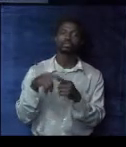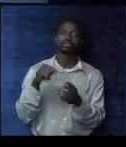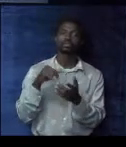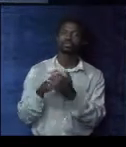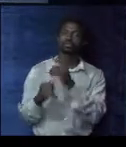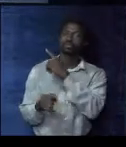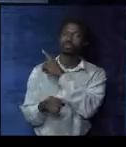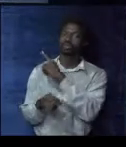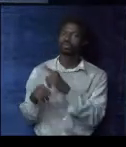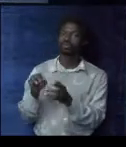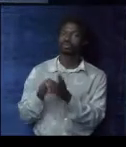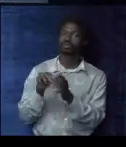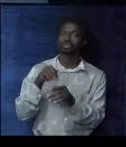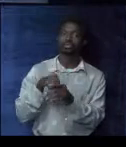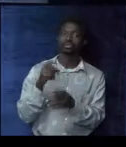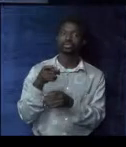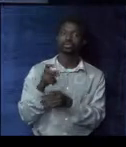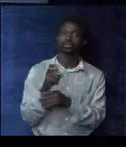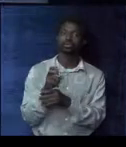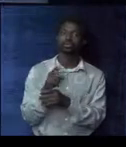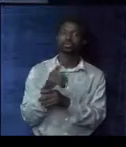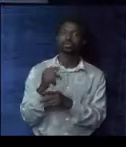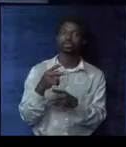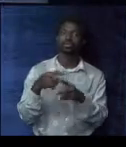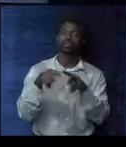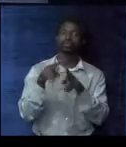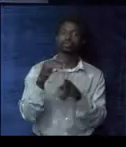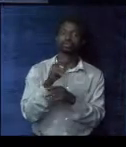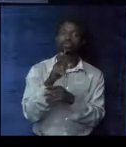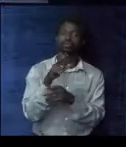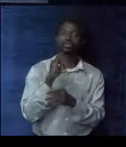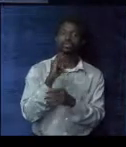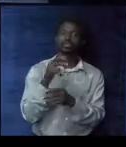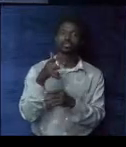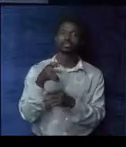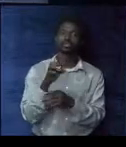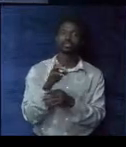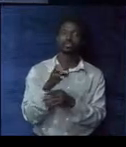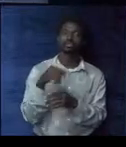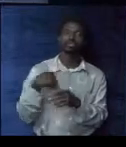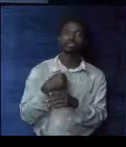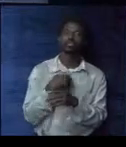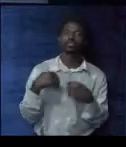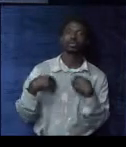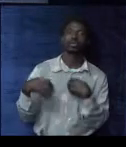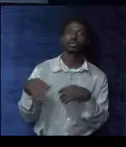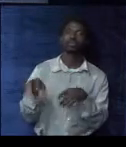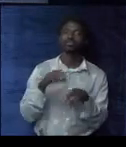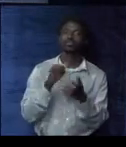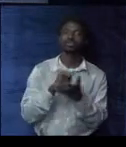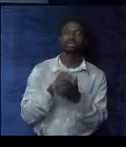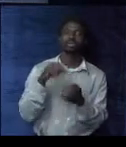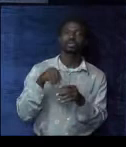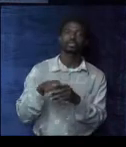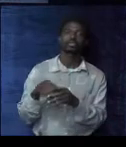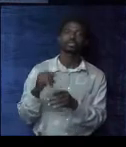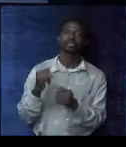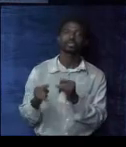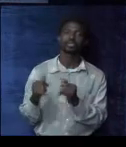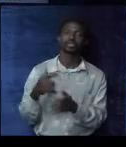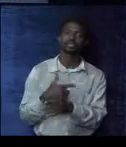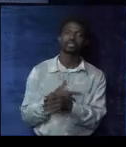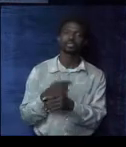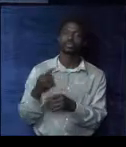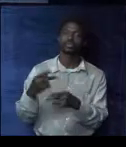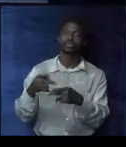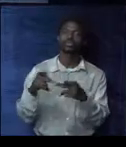what are you counting? We are counting in hundreds. So the value of 3 is 300. We've done that in the last lesson. But the